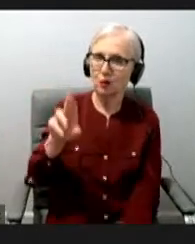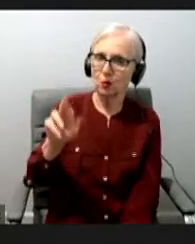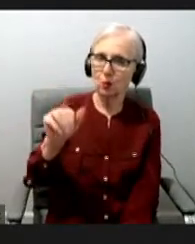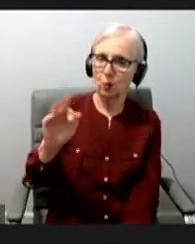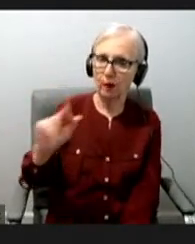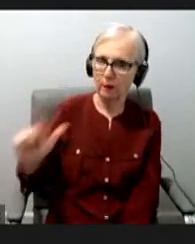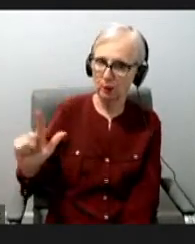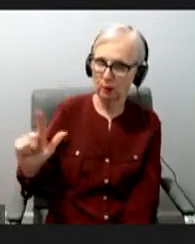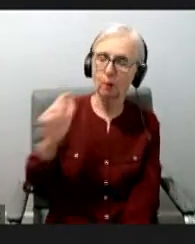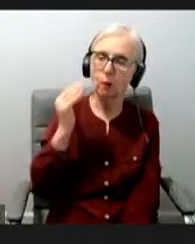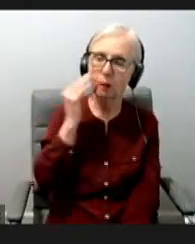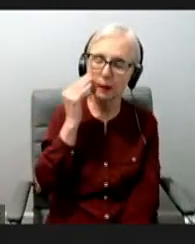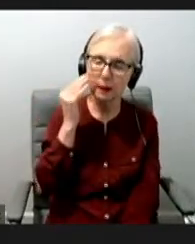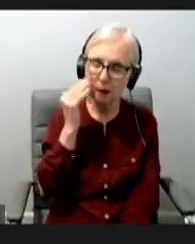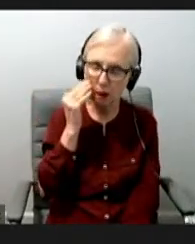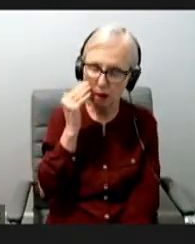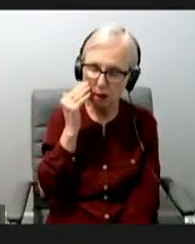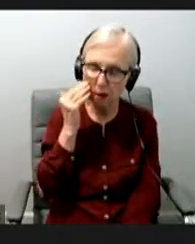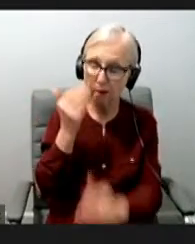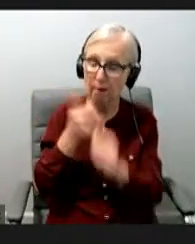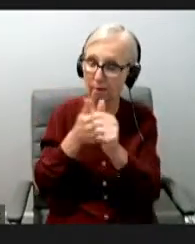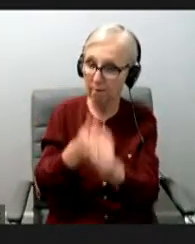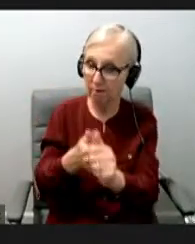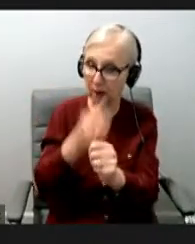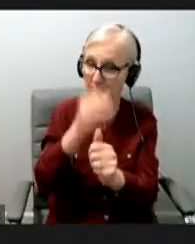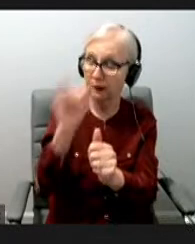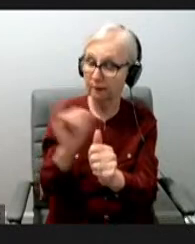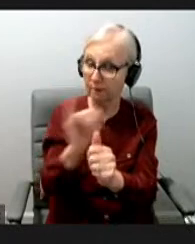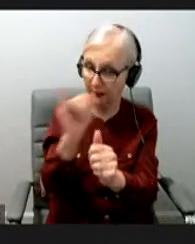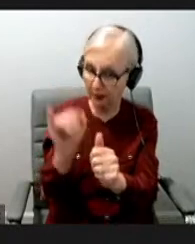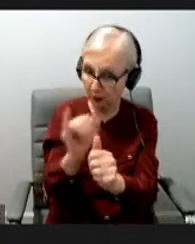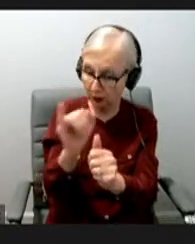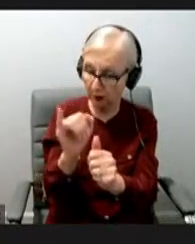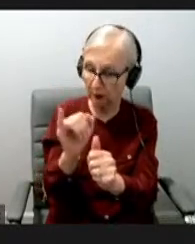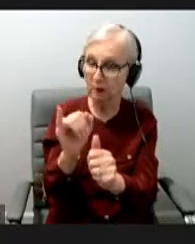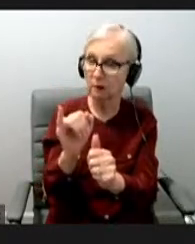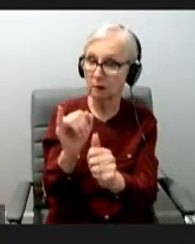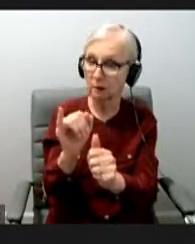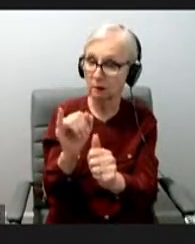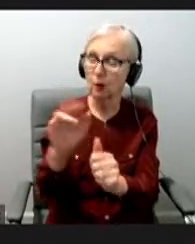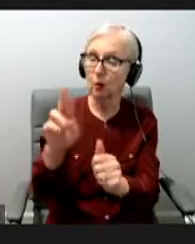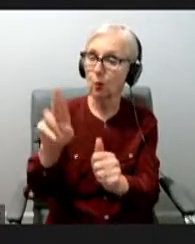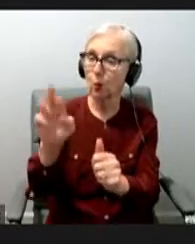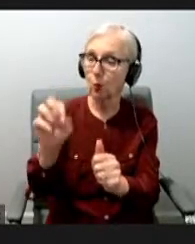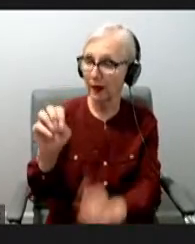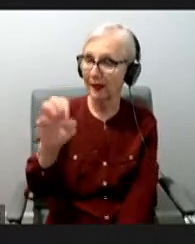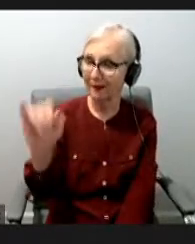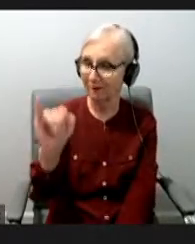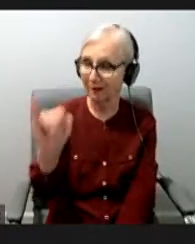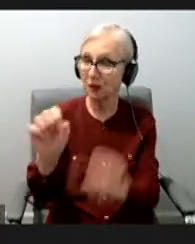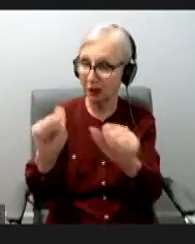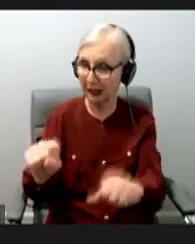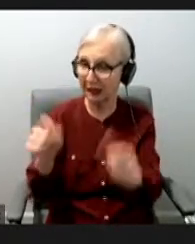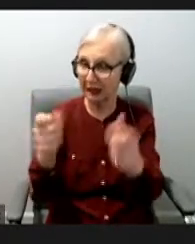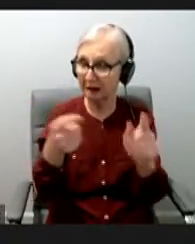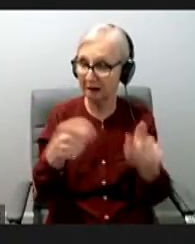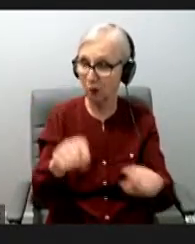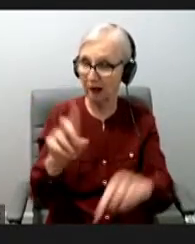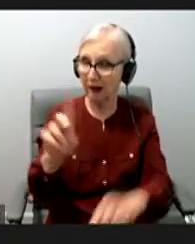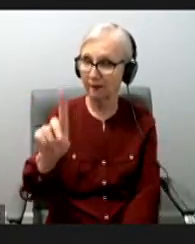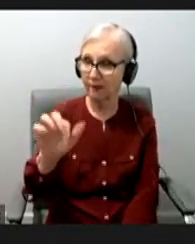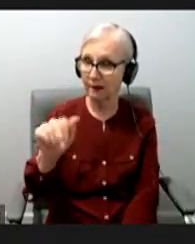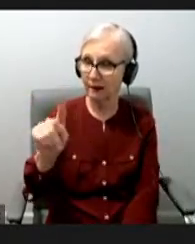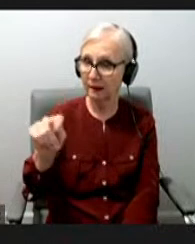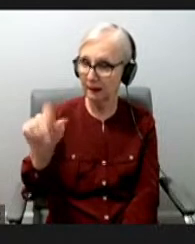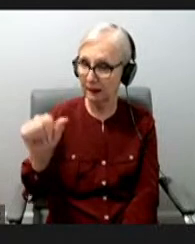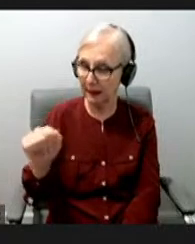So we know that following infection, certainly reinfection can occur. We have data that has